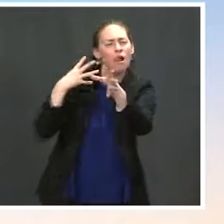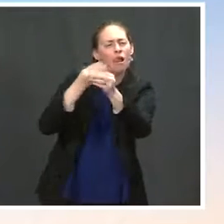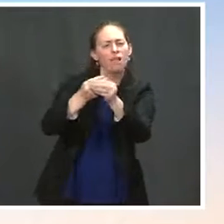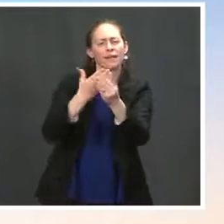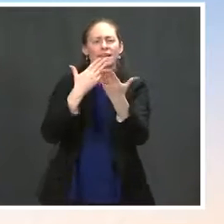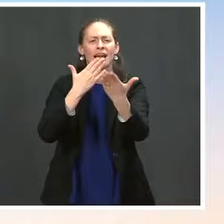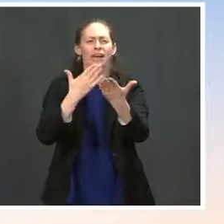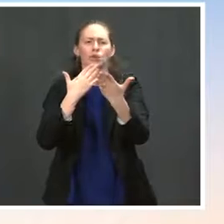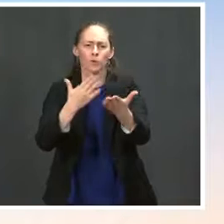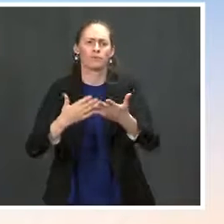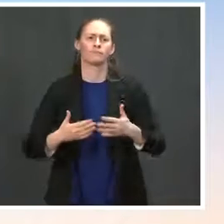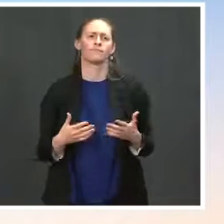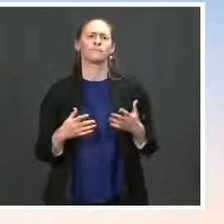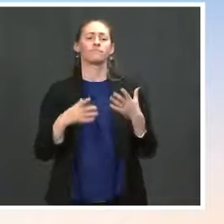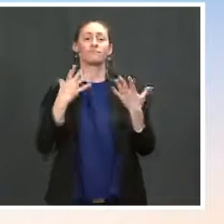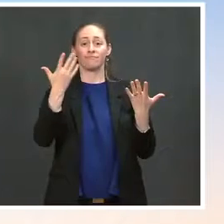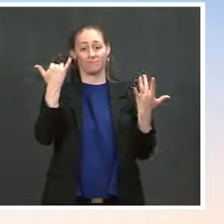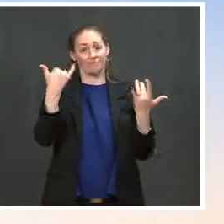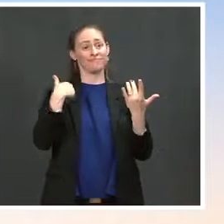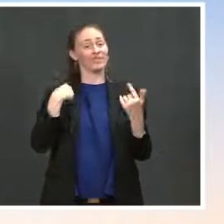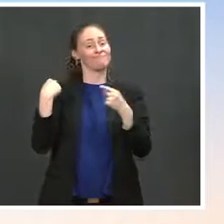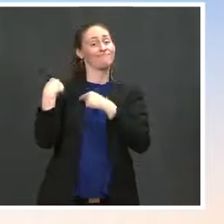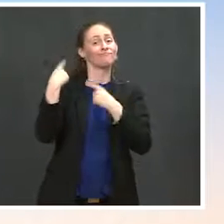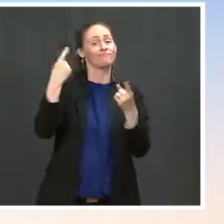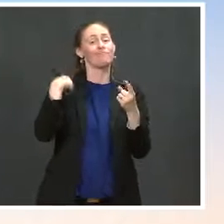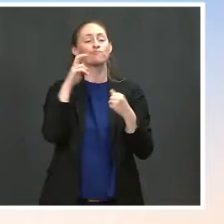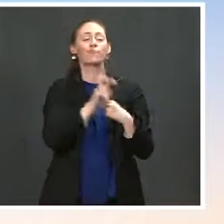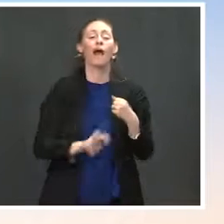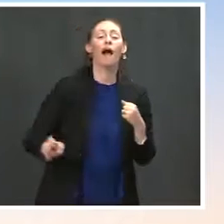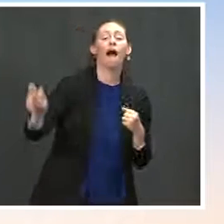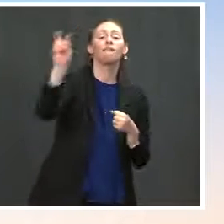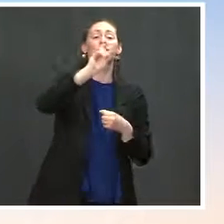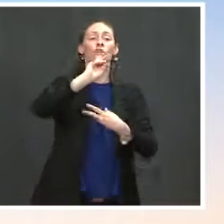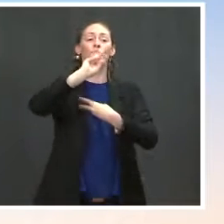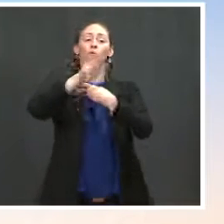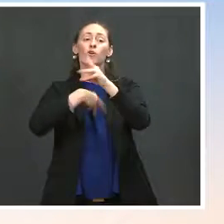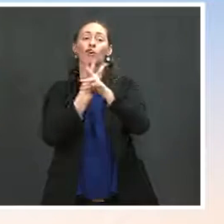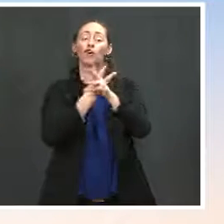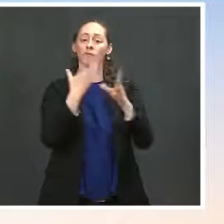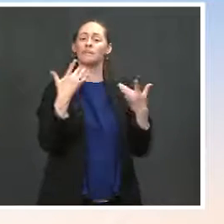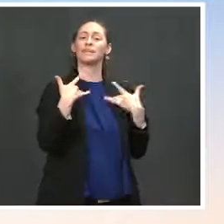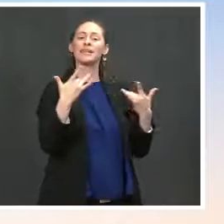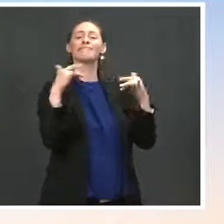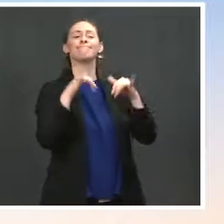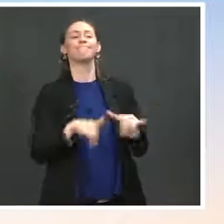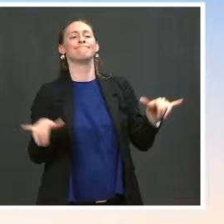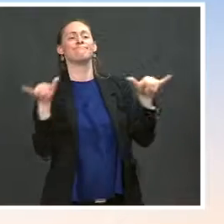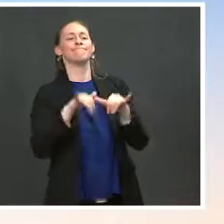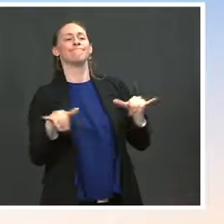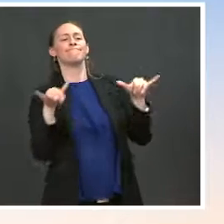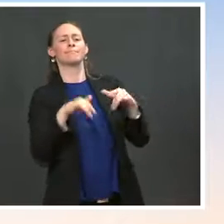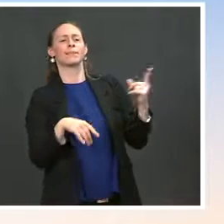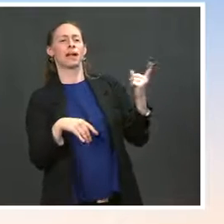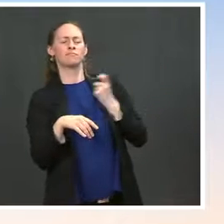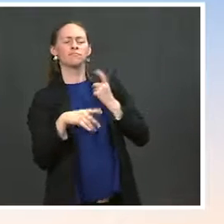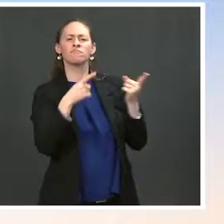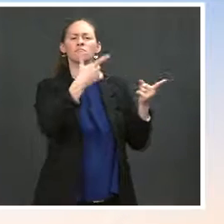world in the course of the last months, first question out of people's mouths was, what's your NDC going to be? What are you guys going to